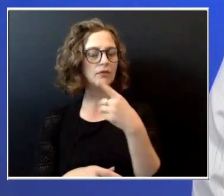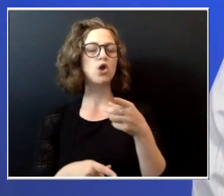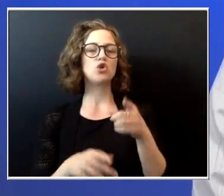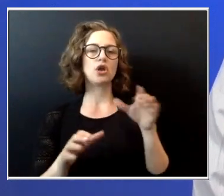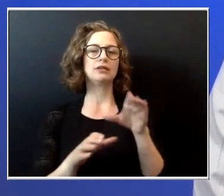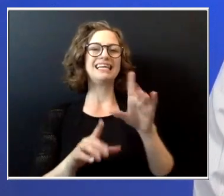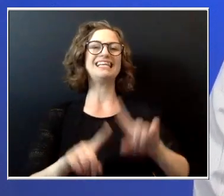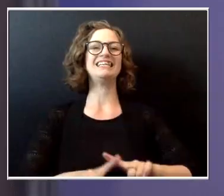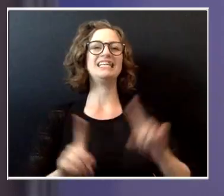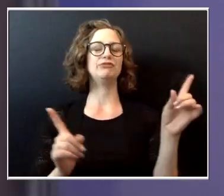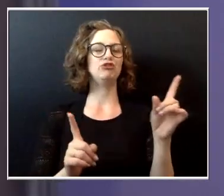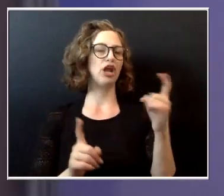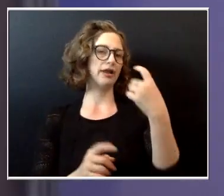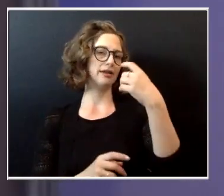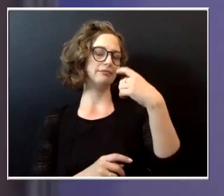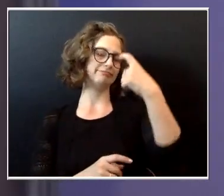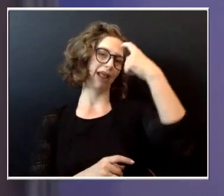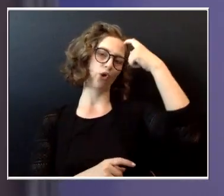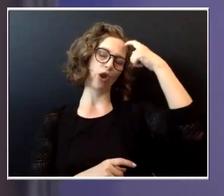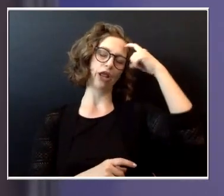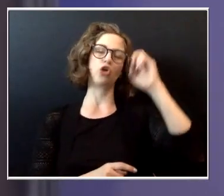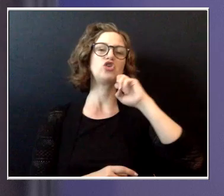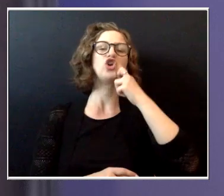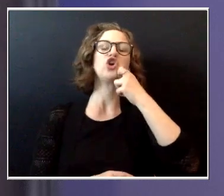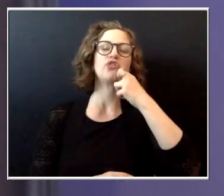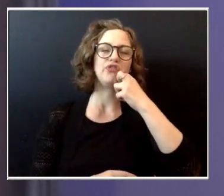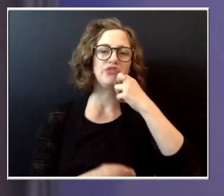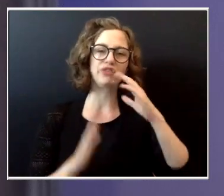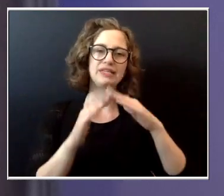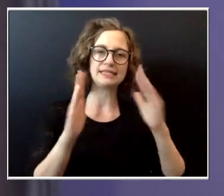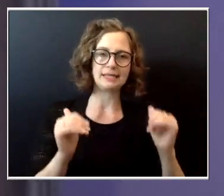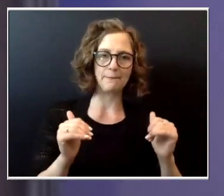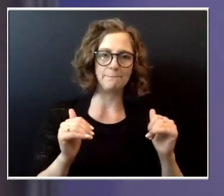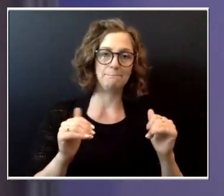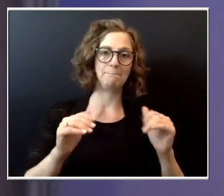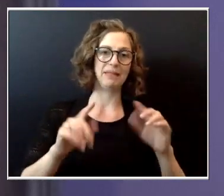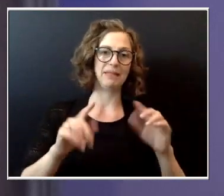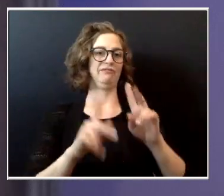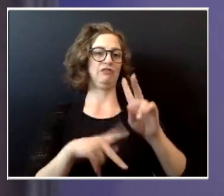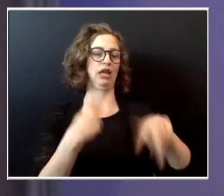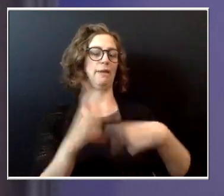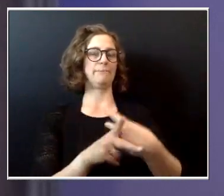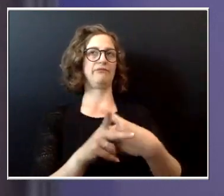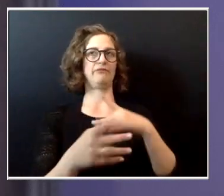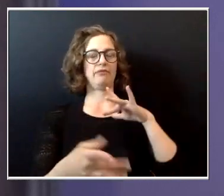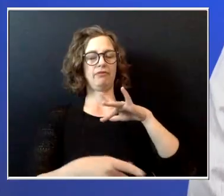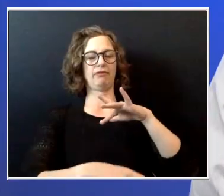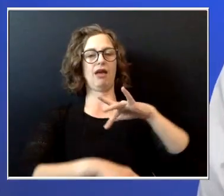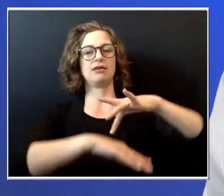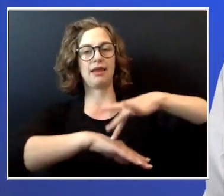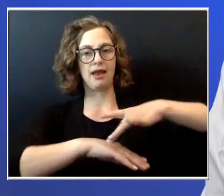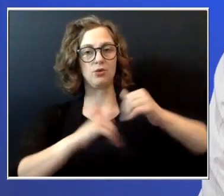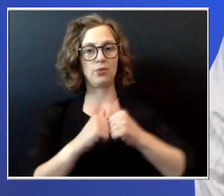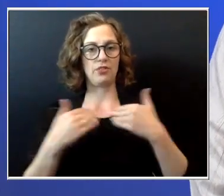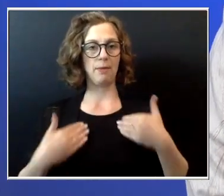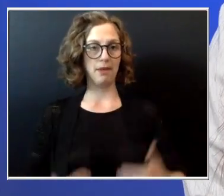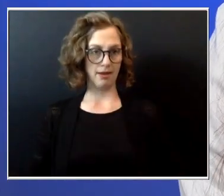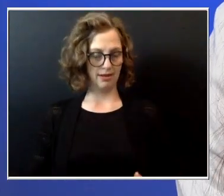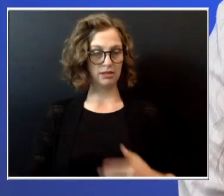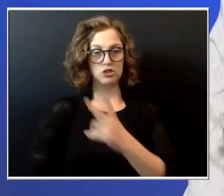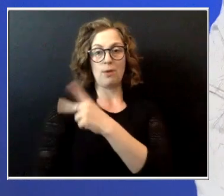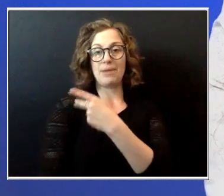and this is, a different type of contact with the body. So patients are using this for 30-minute sessions paired